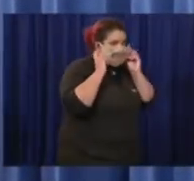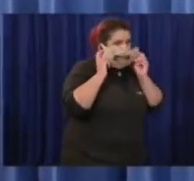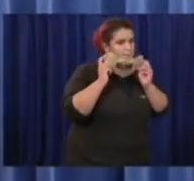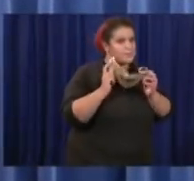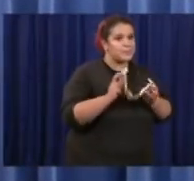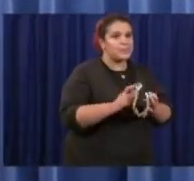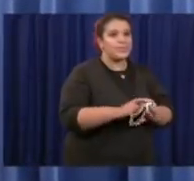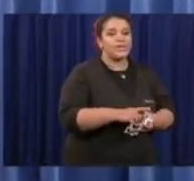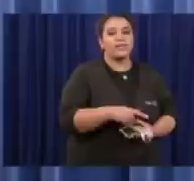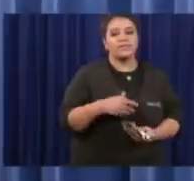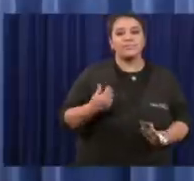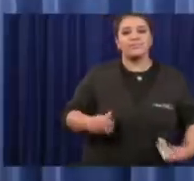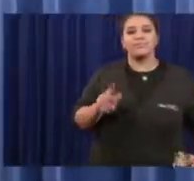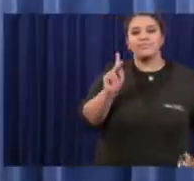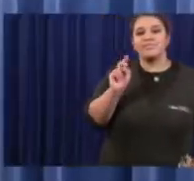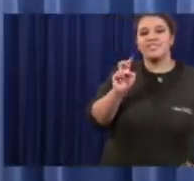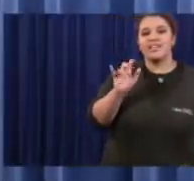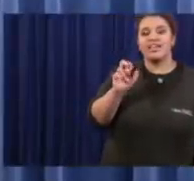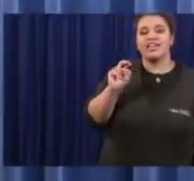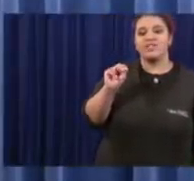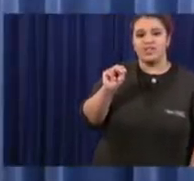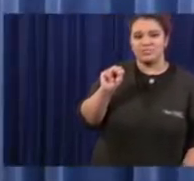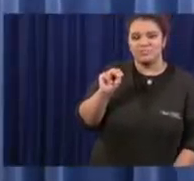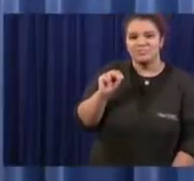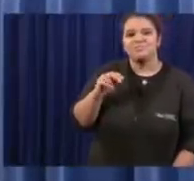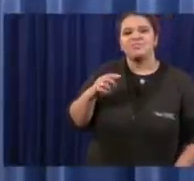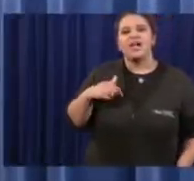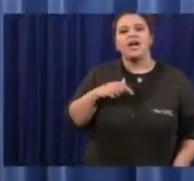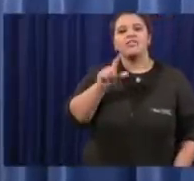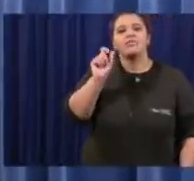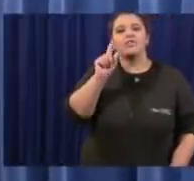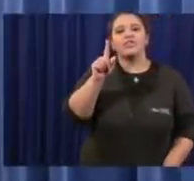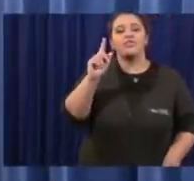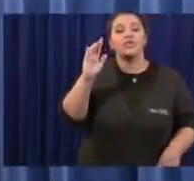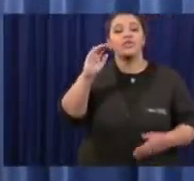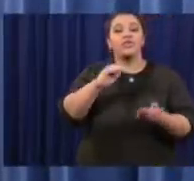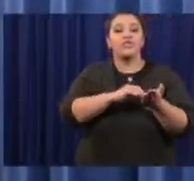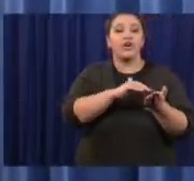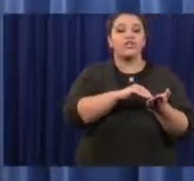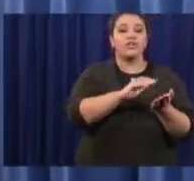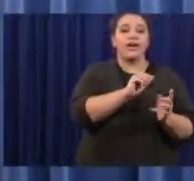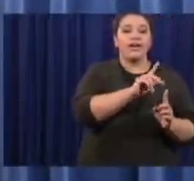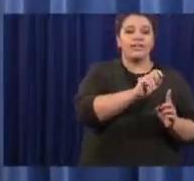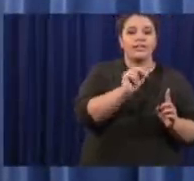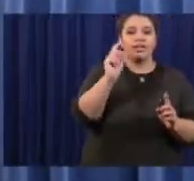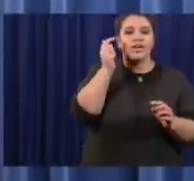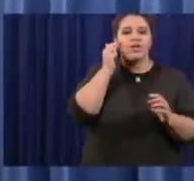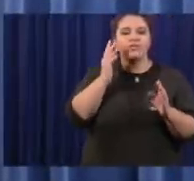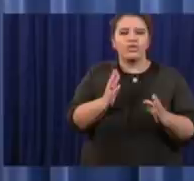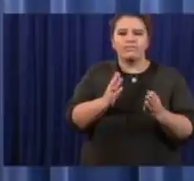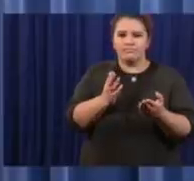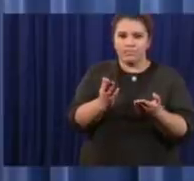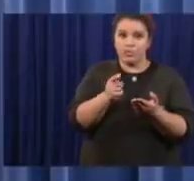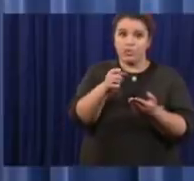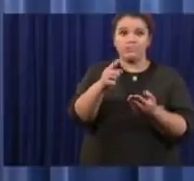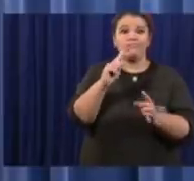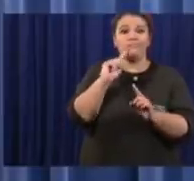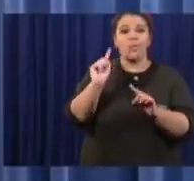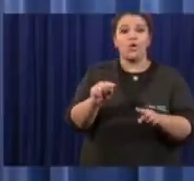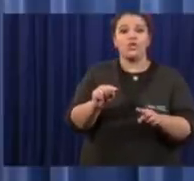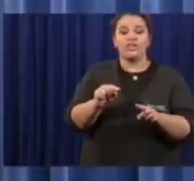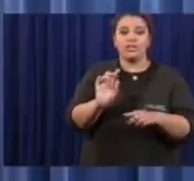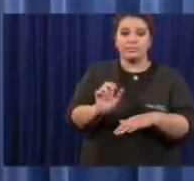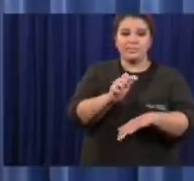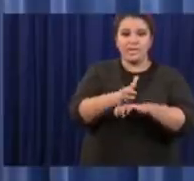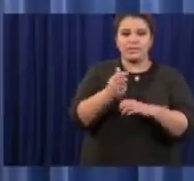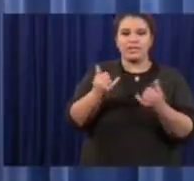is both for the governor and for Dr. Acton. The governor, in terms of your order today, we're getting a lot of emails from people